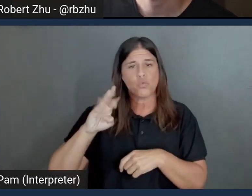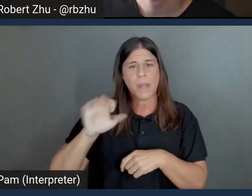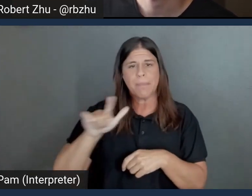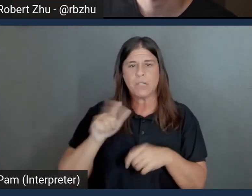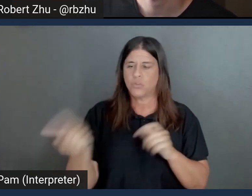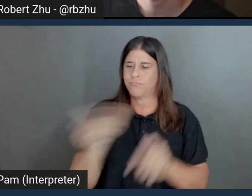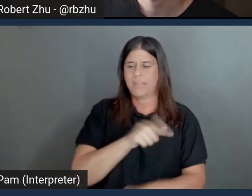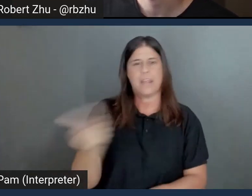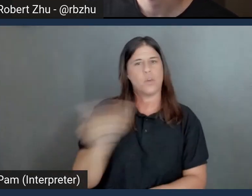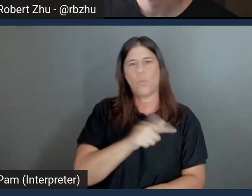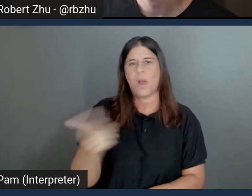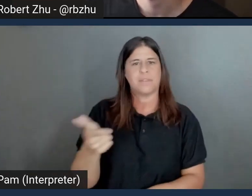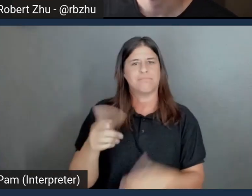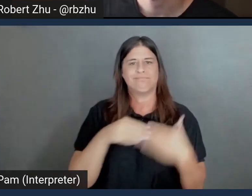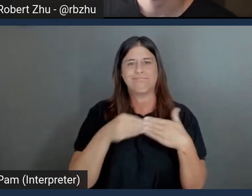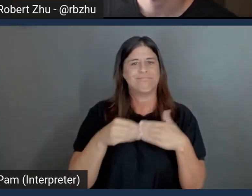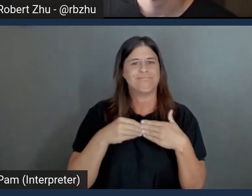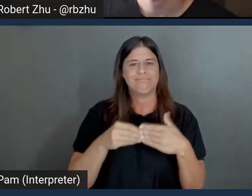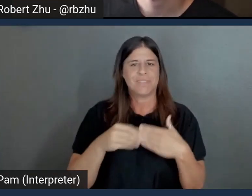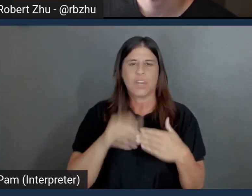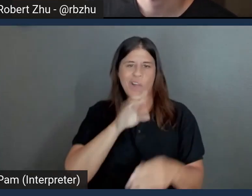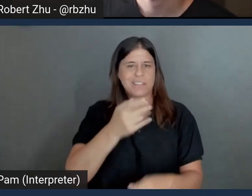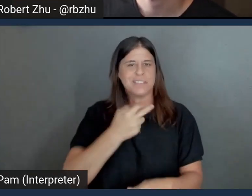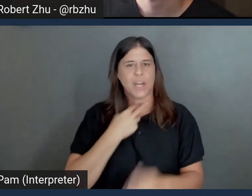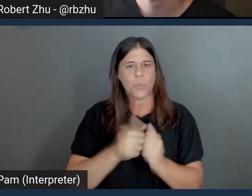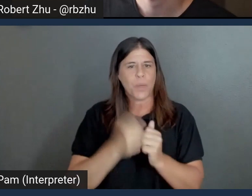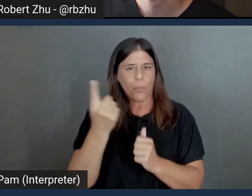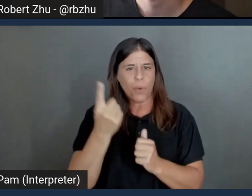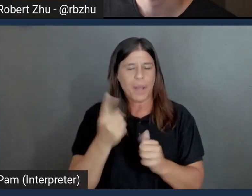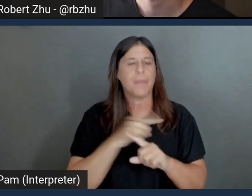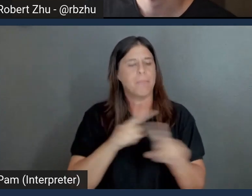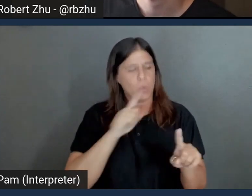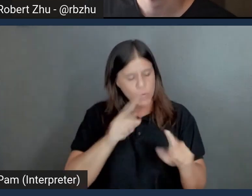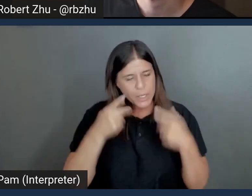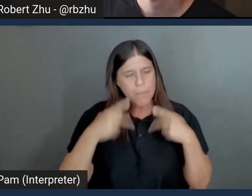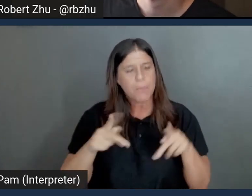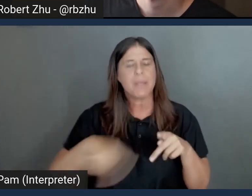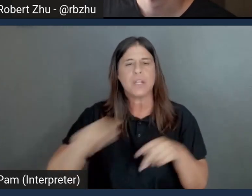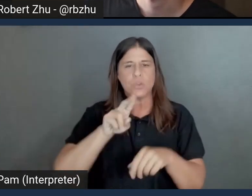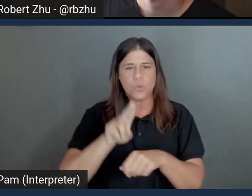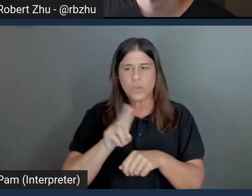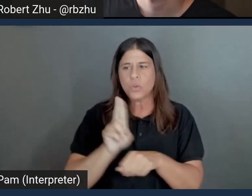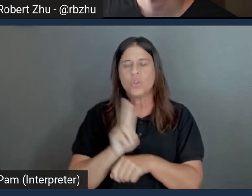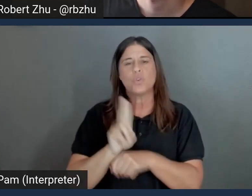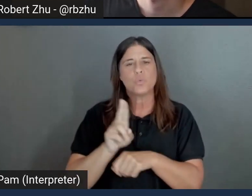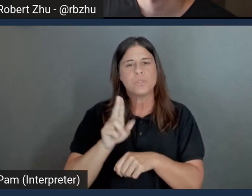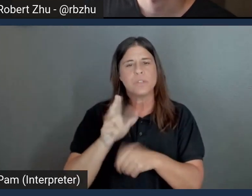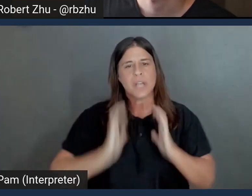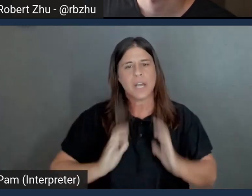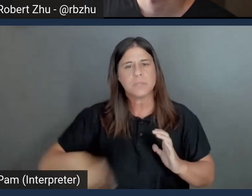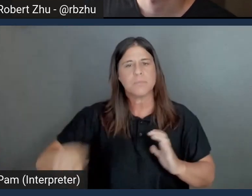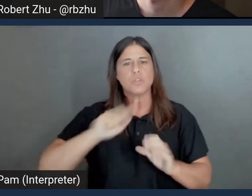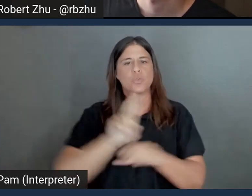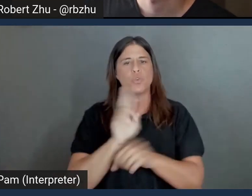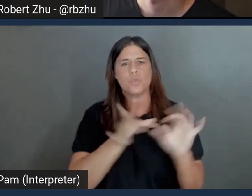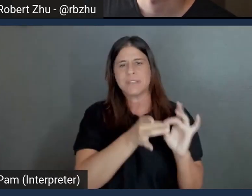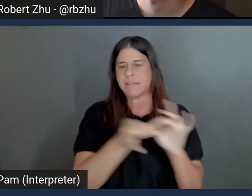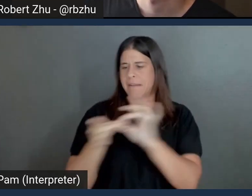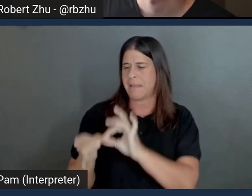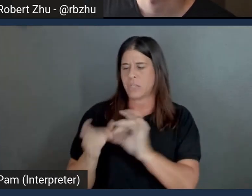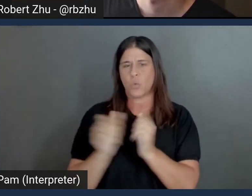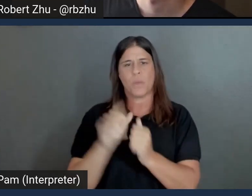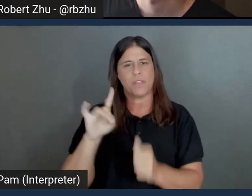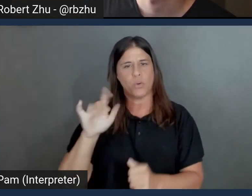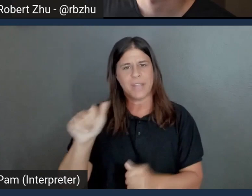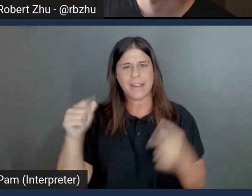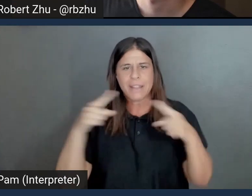interoperability between them. And this really is about allowing customers to be able to use those connections within their data, those complex